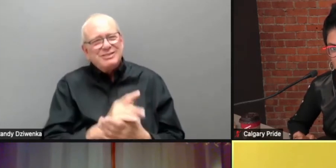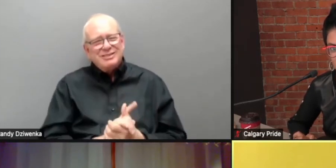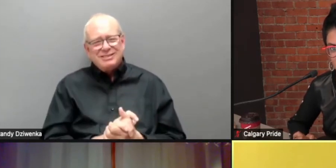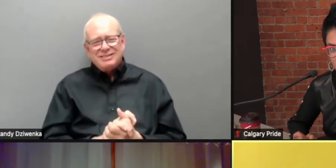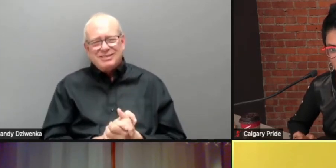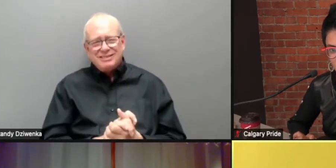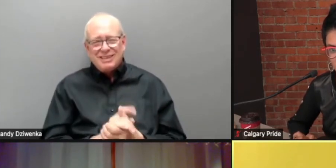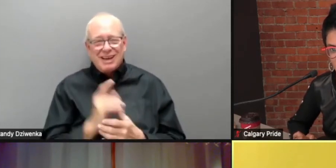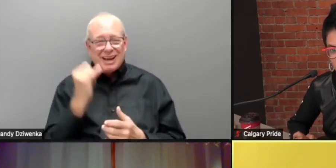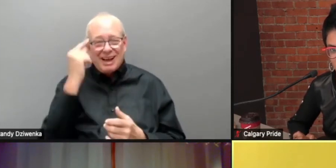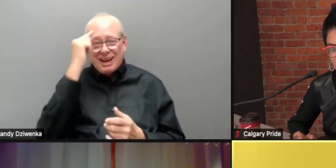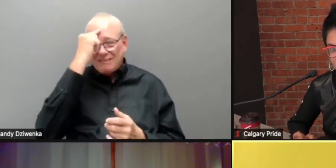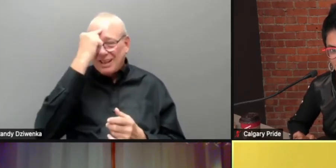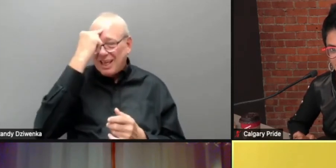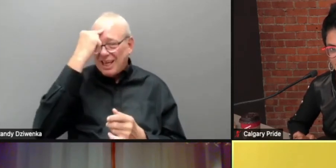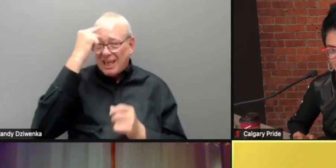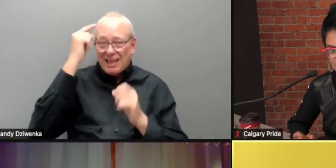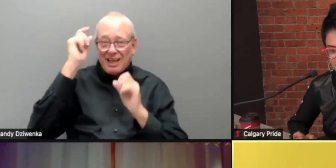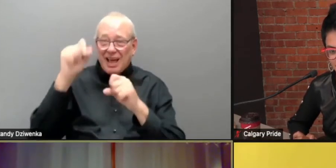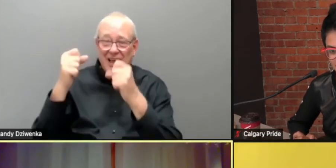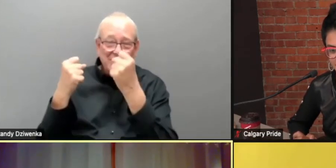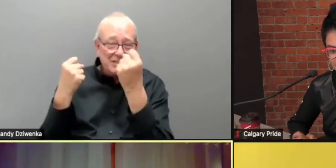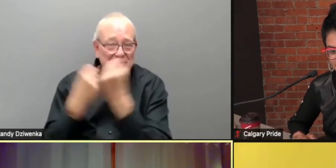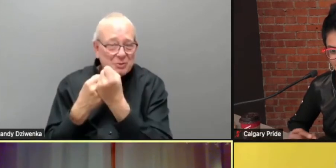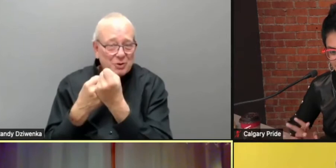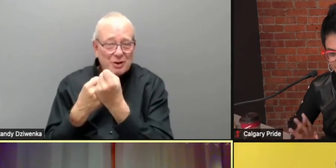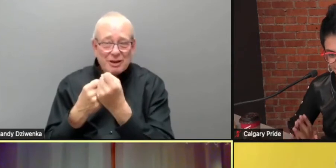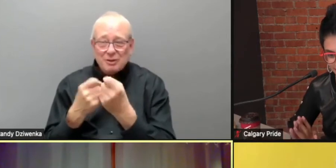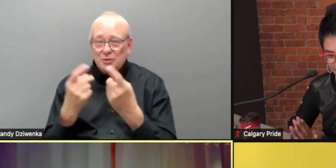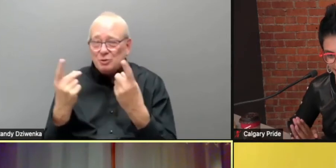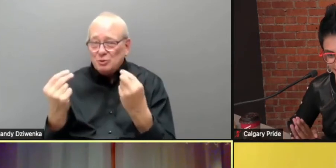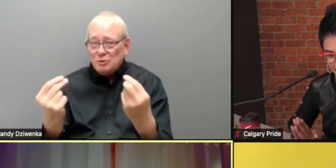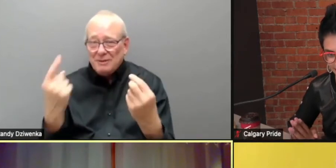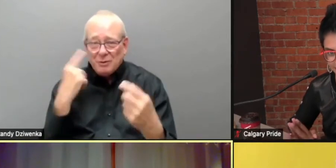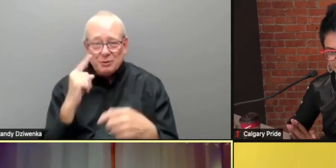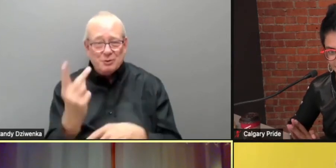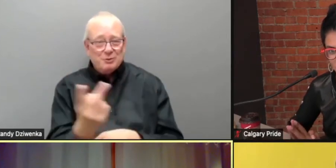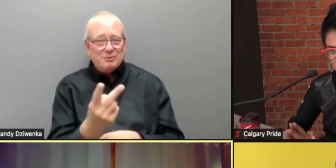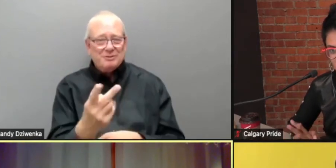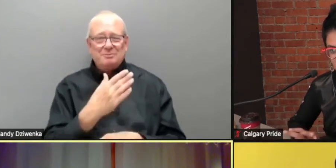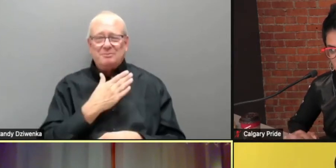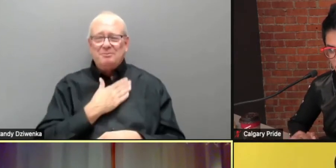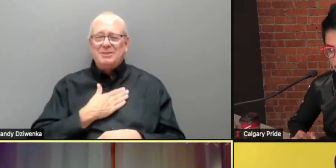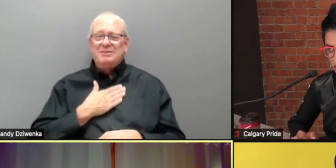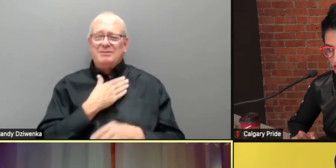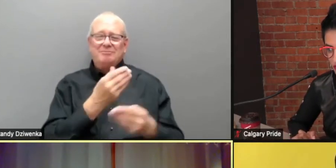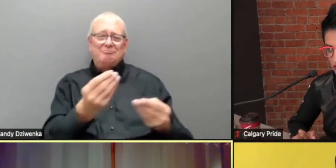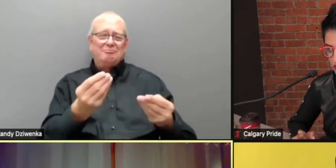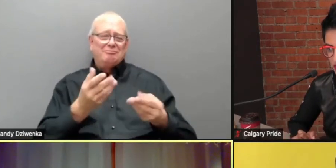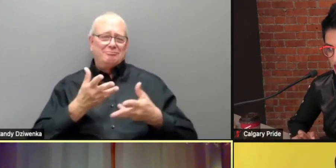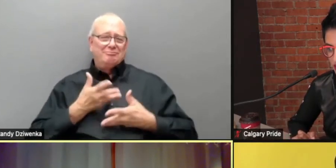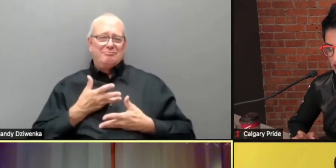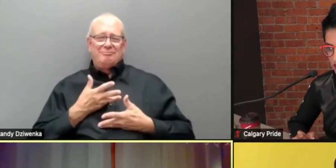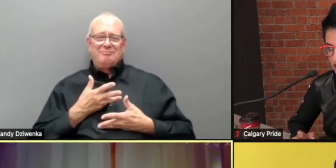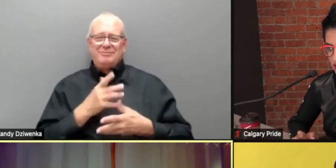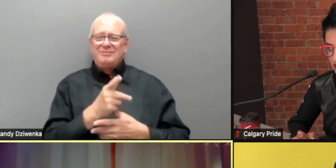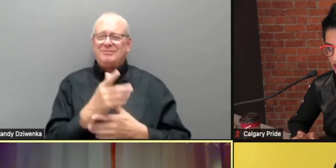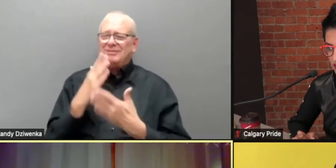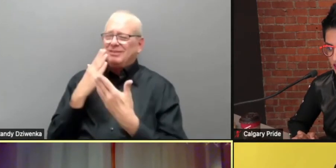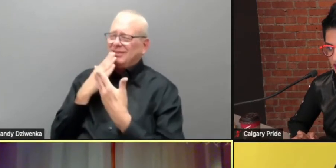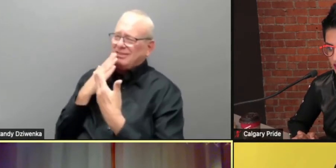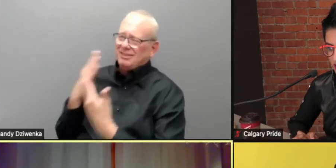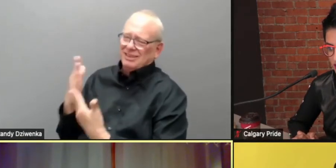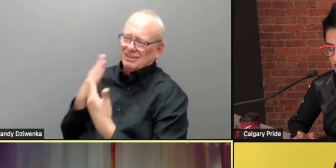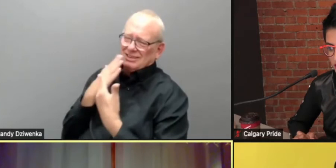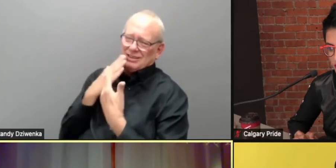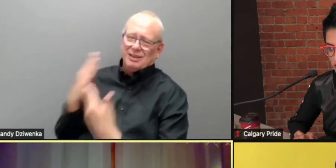happy for both of you. Thank you. Thank you so much. Thank you. We appreciate everything but you're doing it at a very large scale. We are